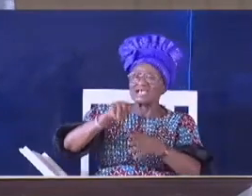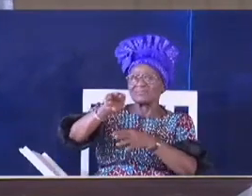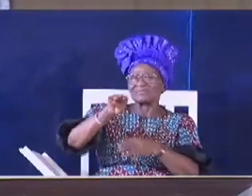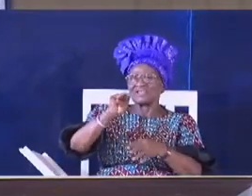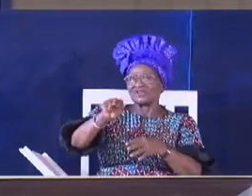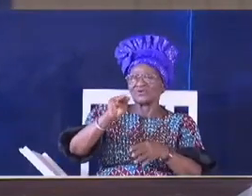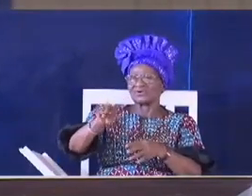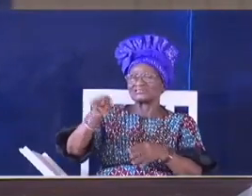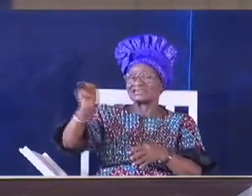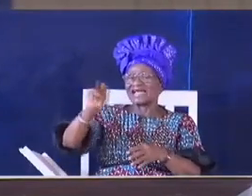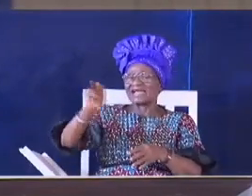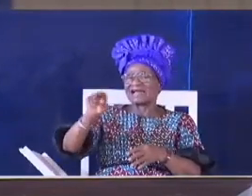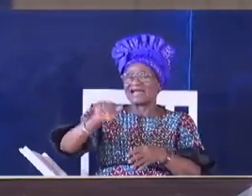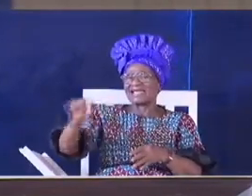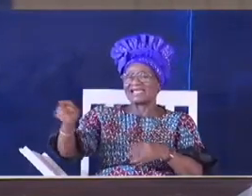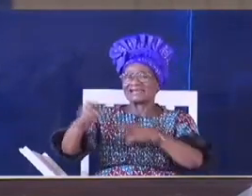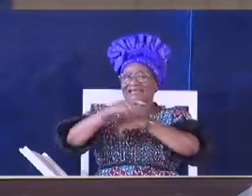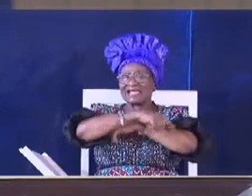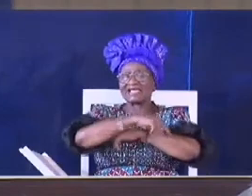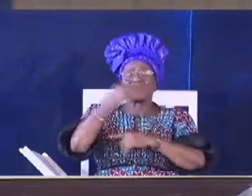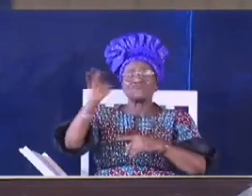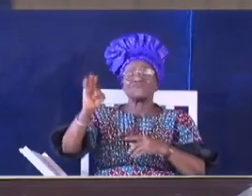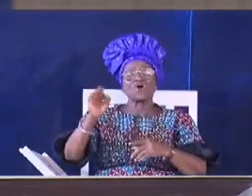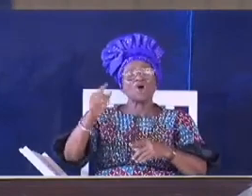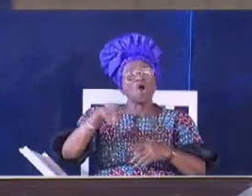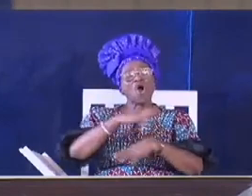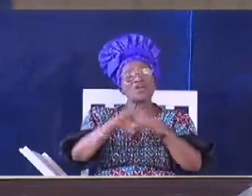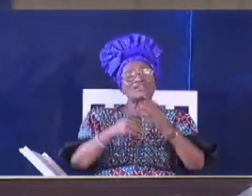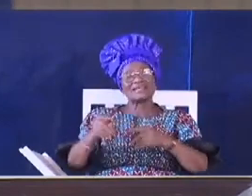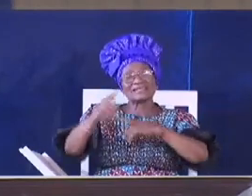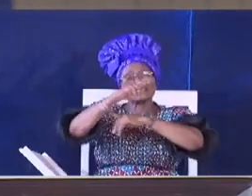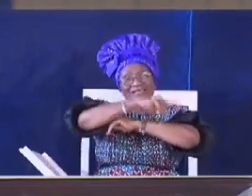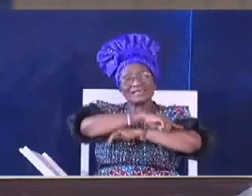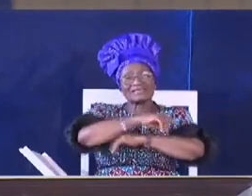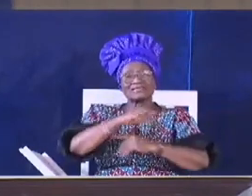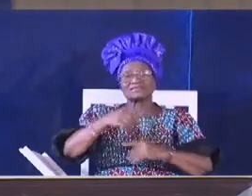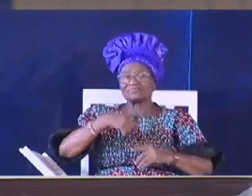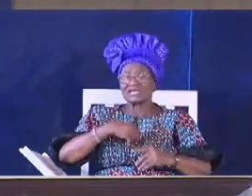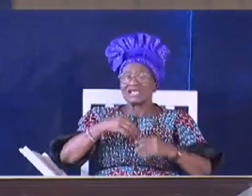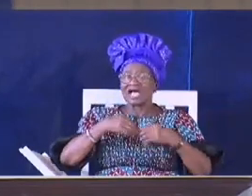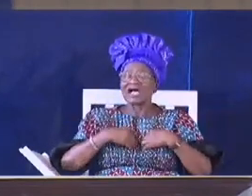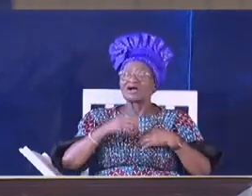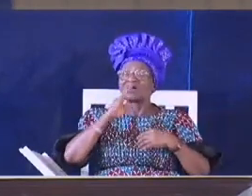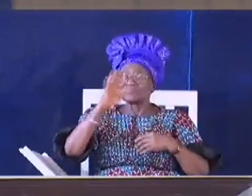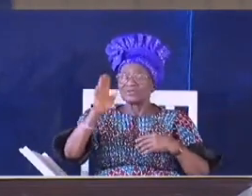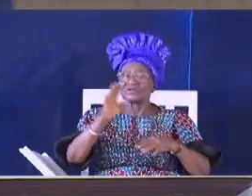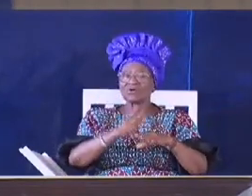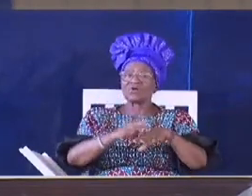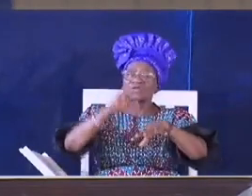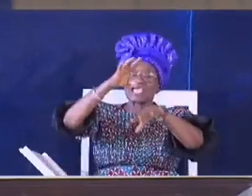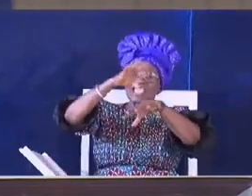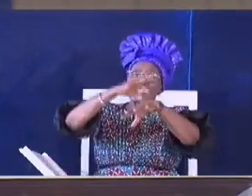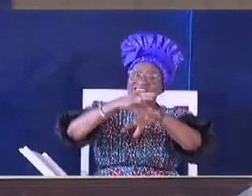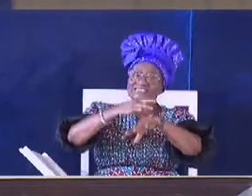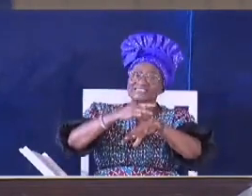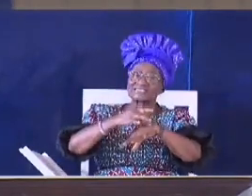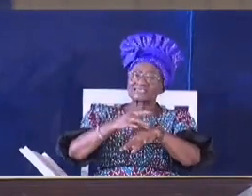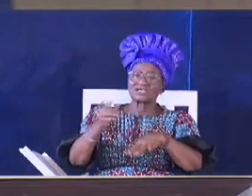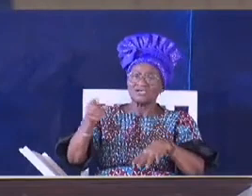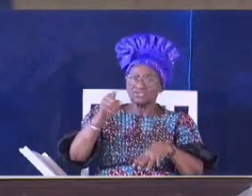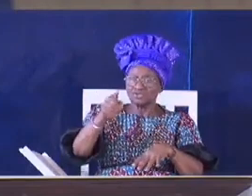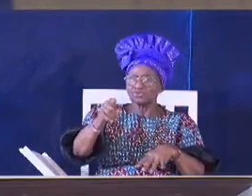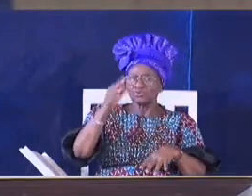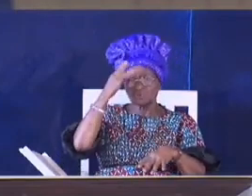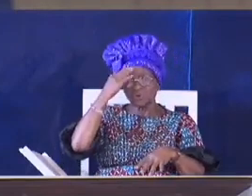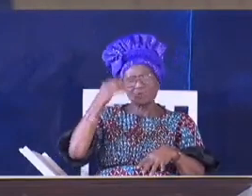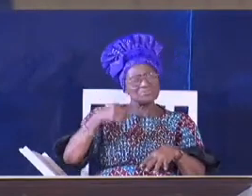for all the days I've been on earth, and it was about 50 years old, you know, I